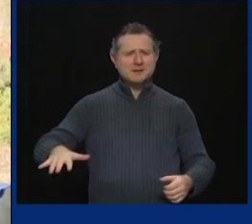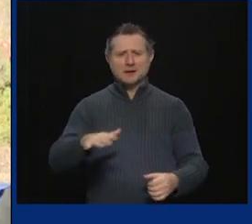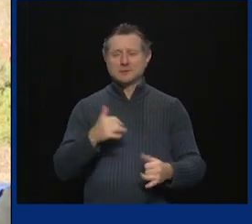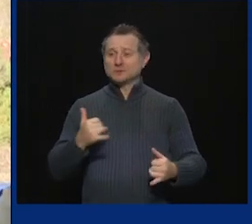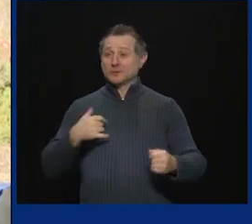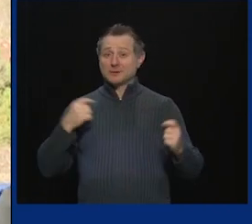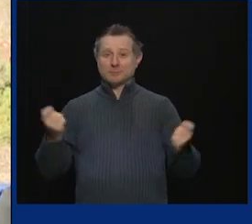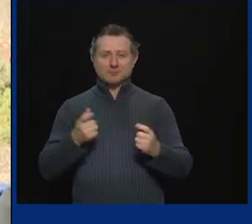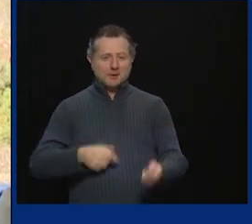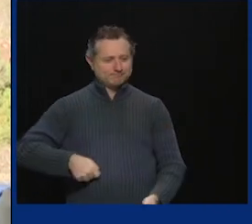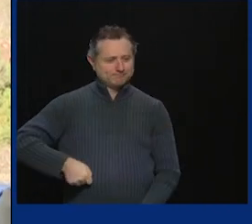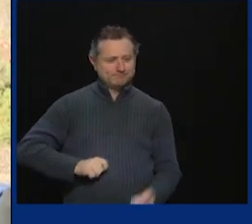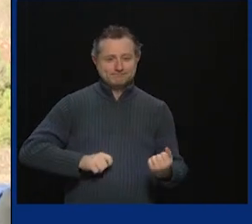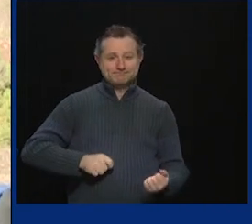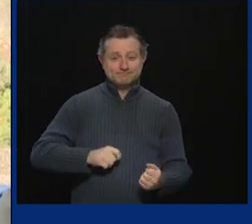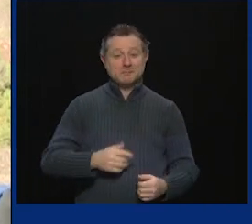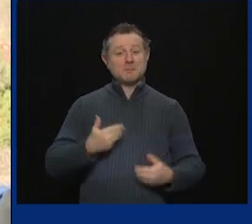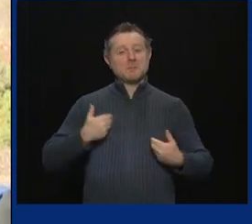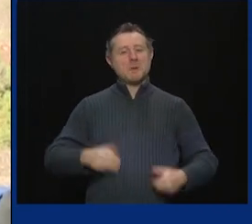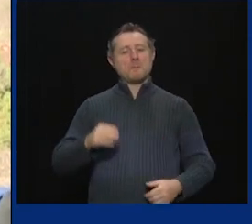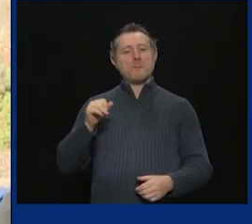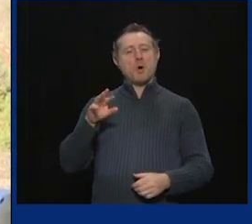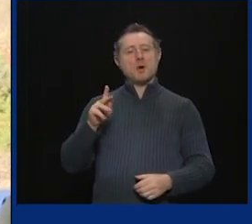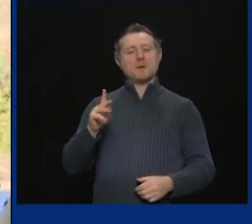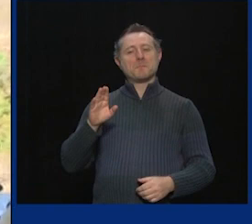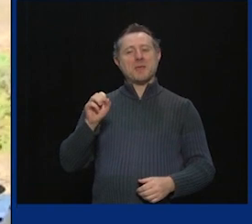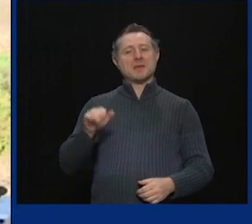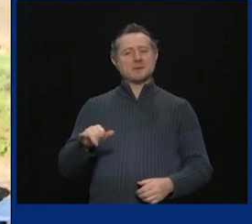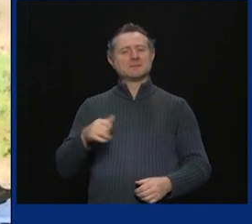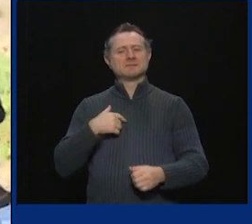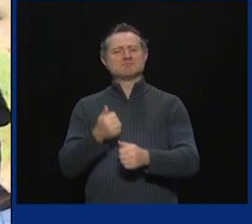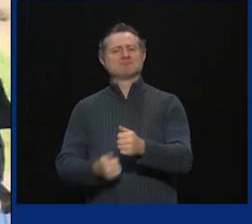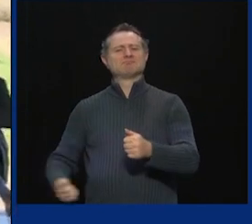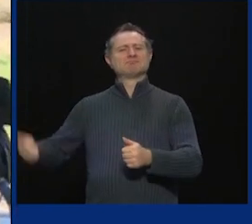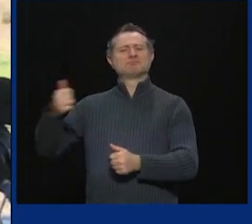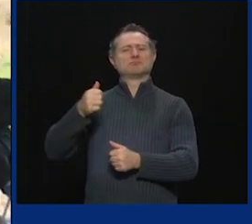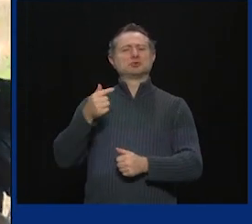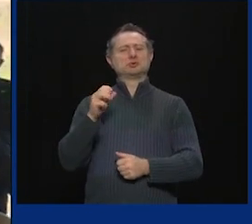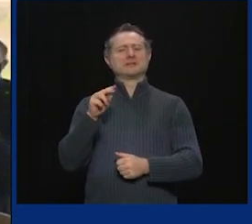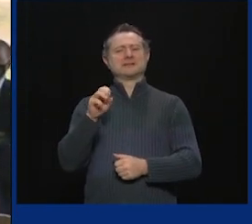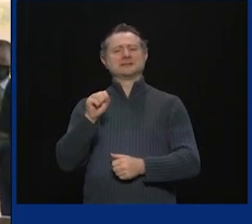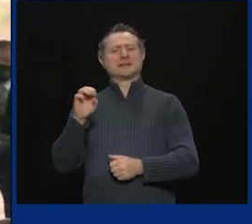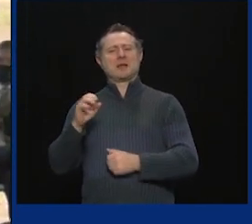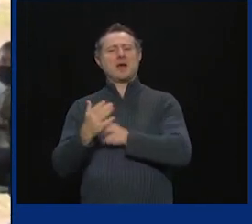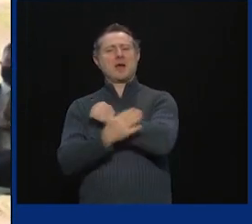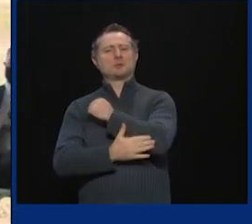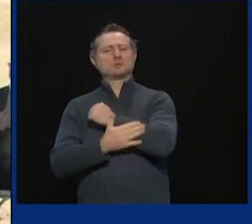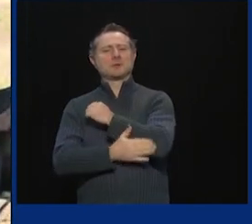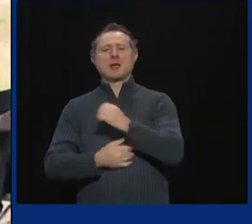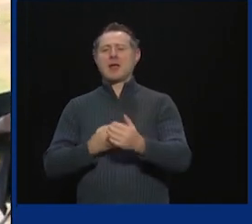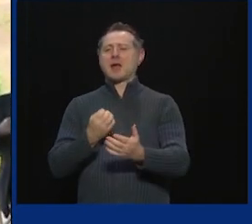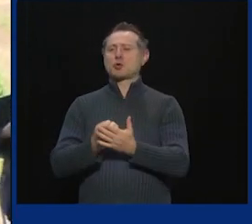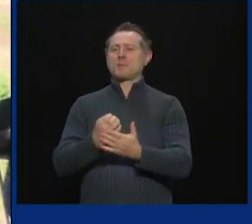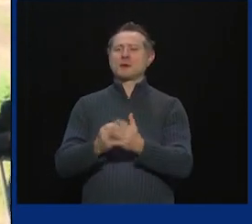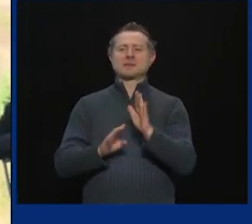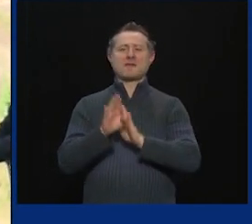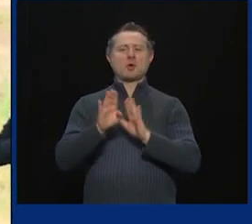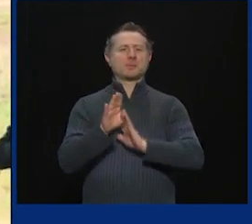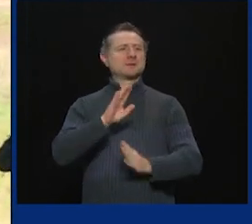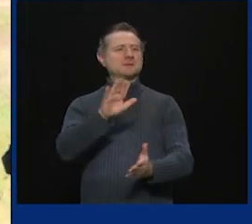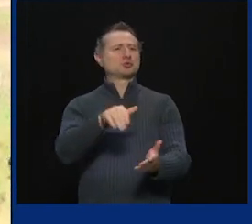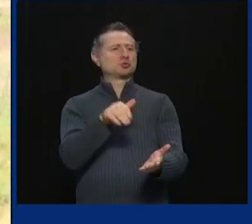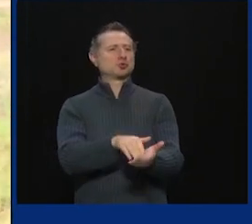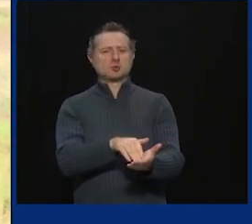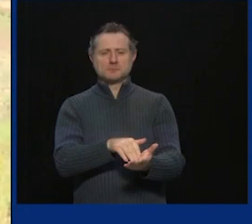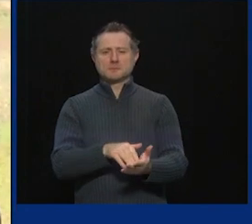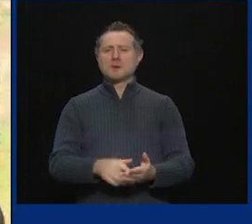Senior Vice President of Operations at the Genesee County Economic Development Center. I would be remiss if I did not convey a warm welcome from GCDC